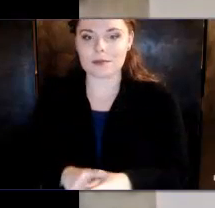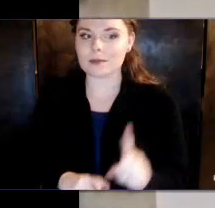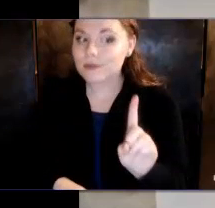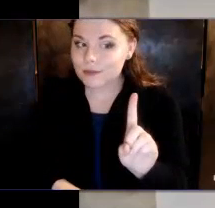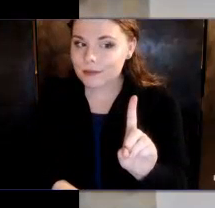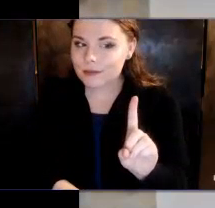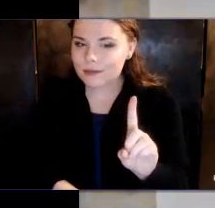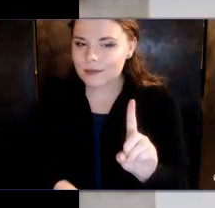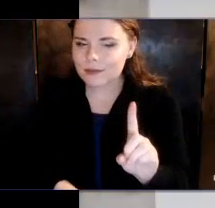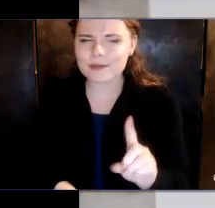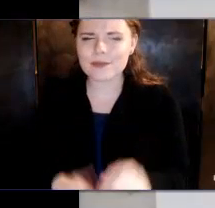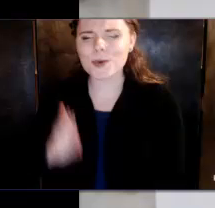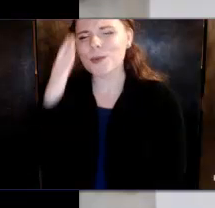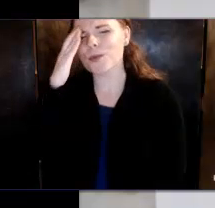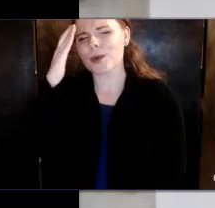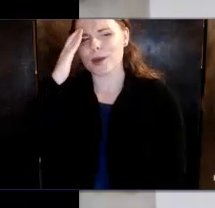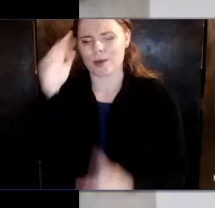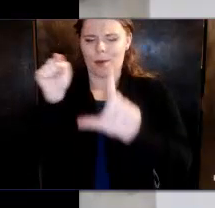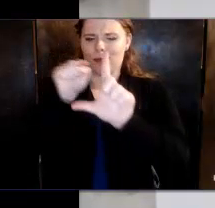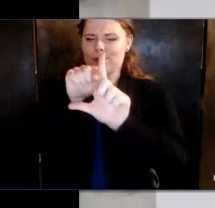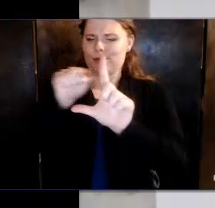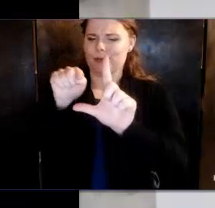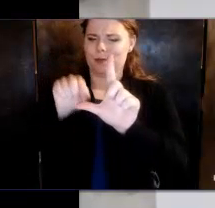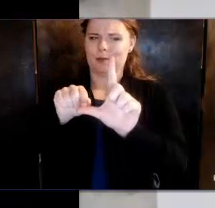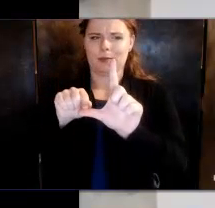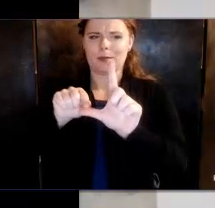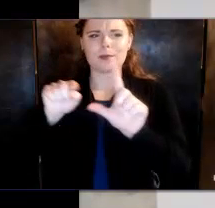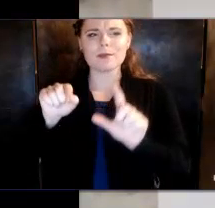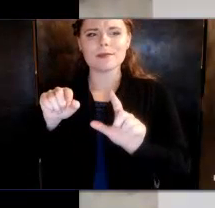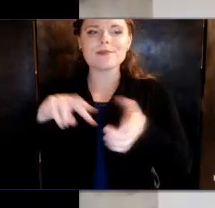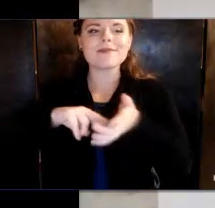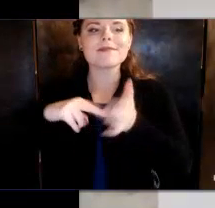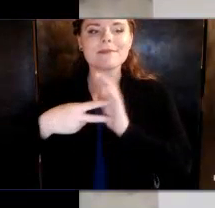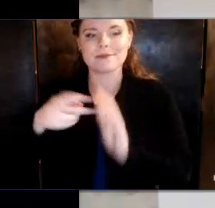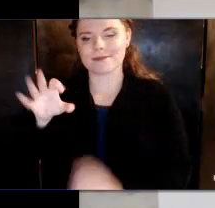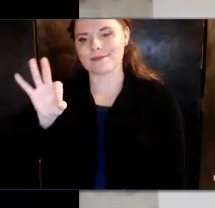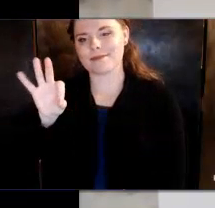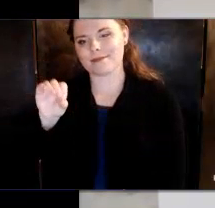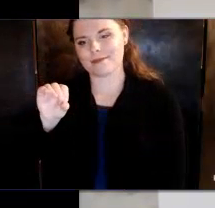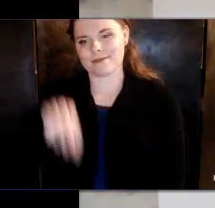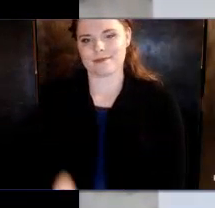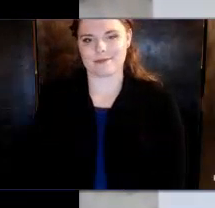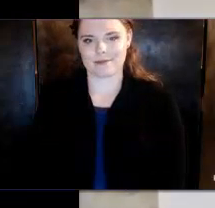but we know that that square means 90.